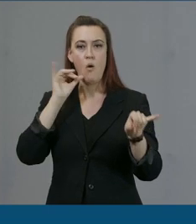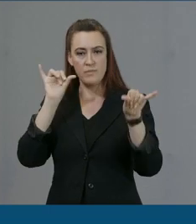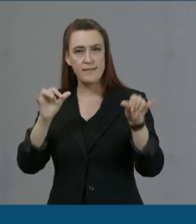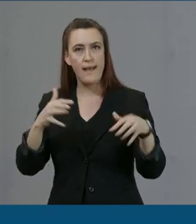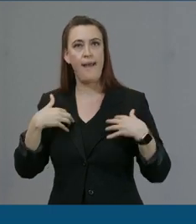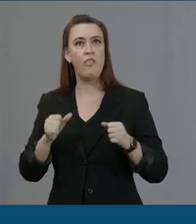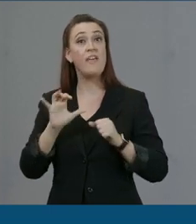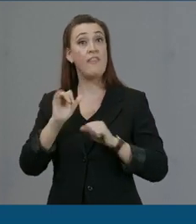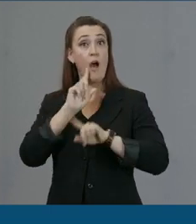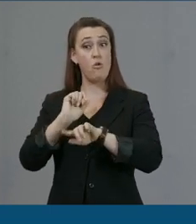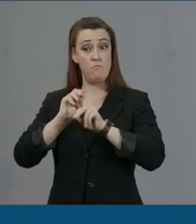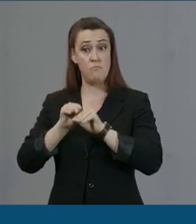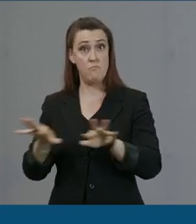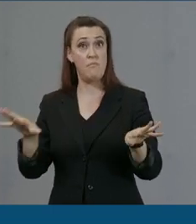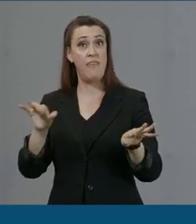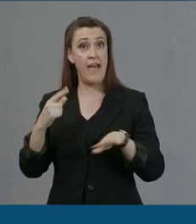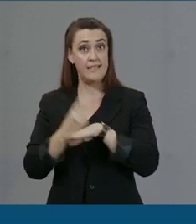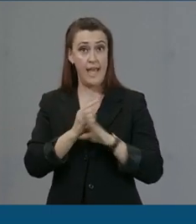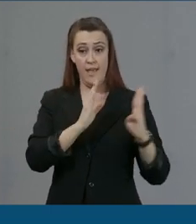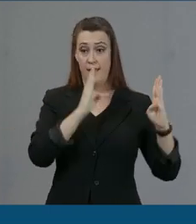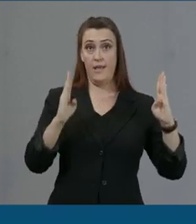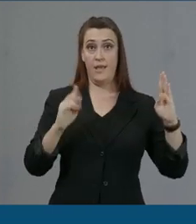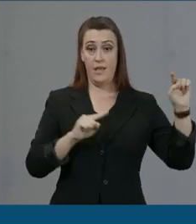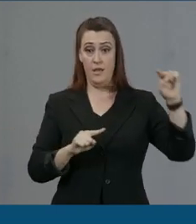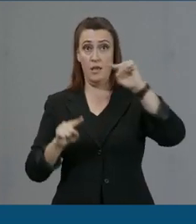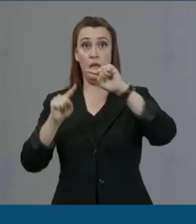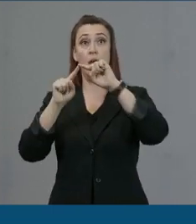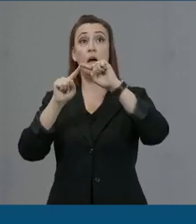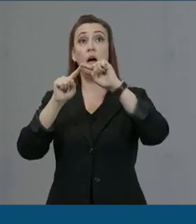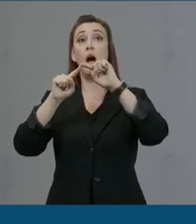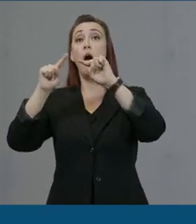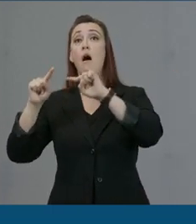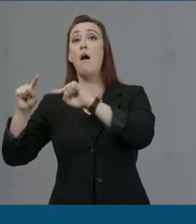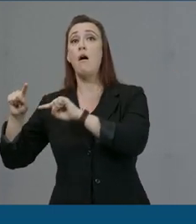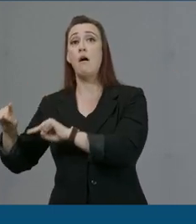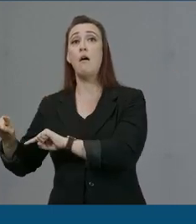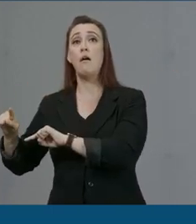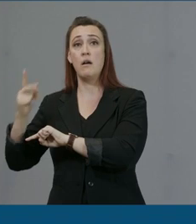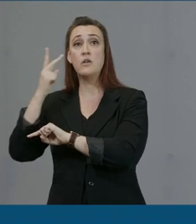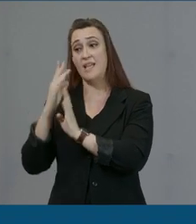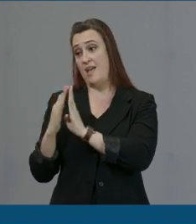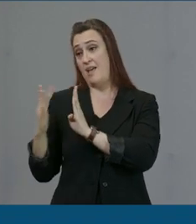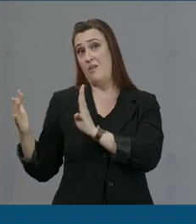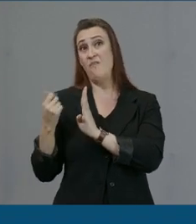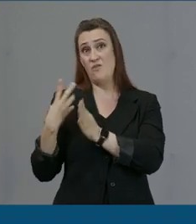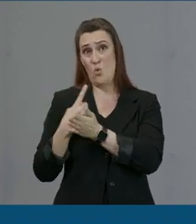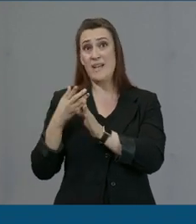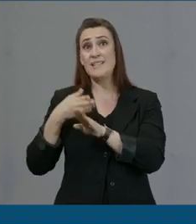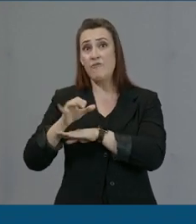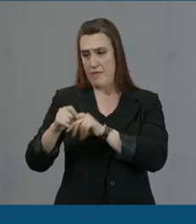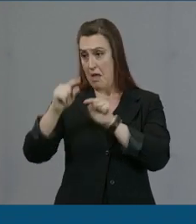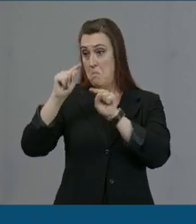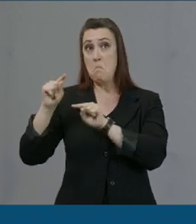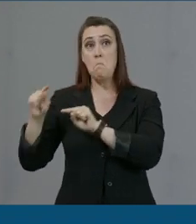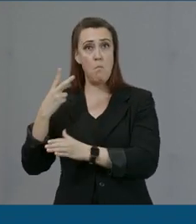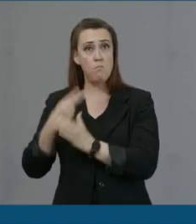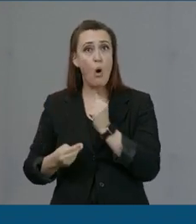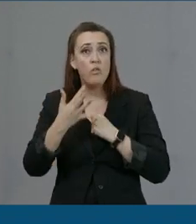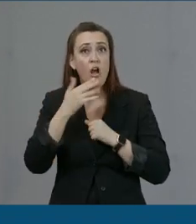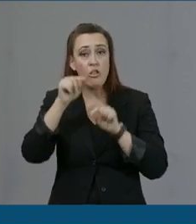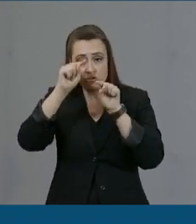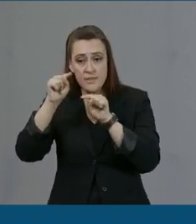seen in the successive weeks following is a downward trajectory, both in COVID-like